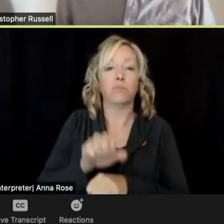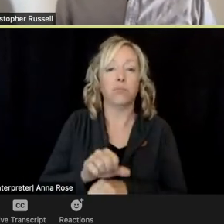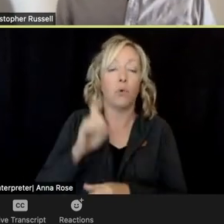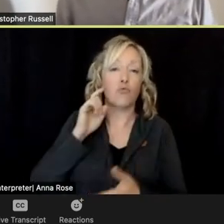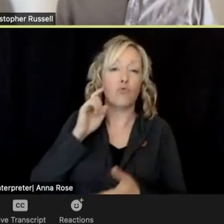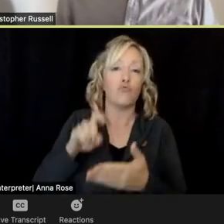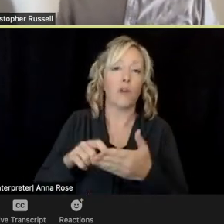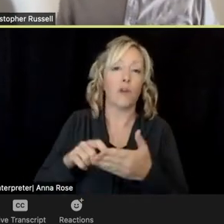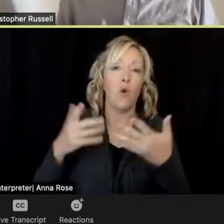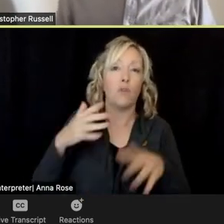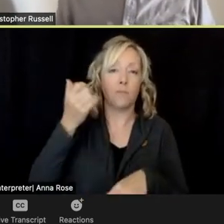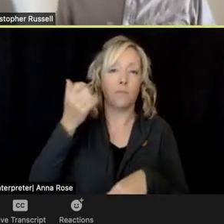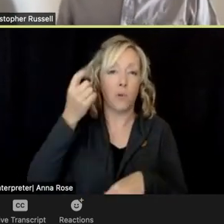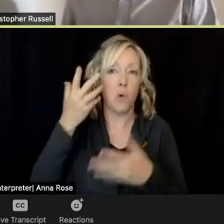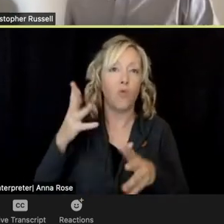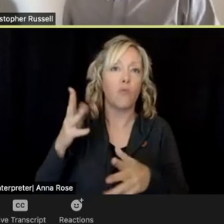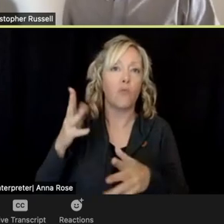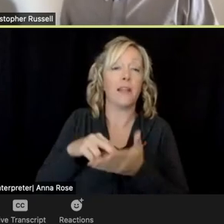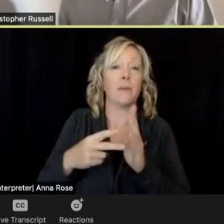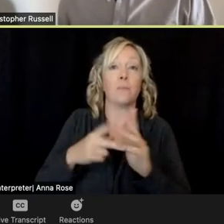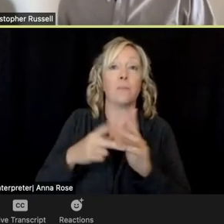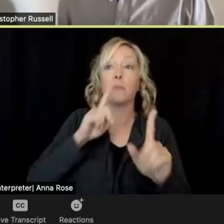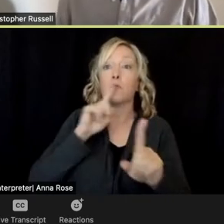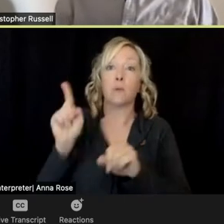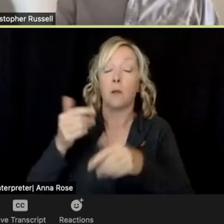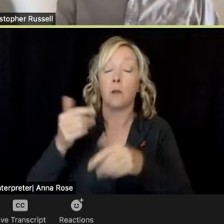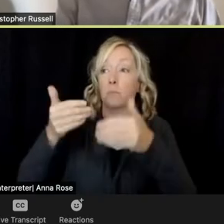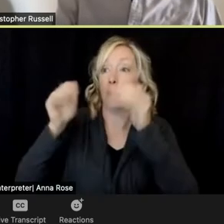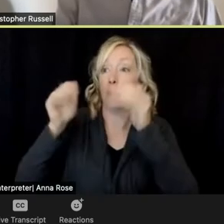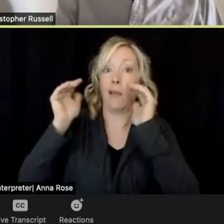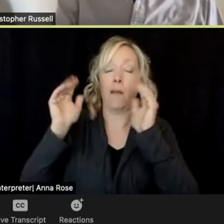it's understandable, and so the response doesn't happen anymore.